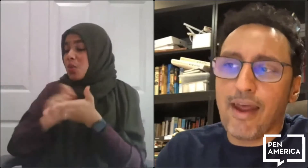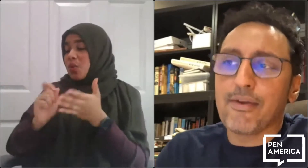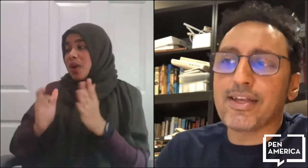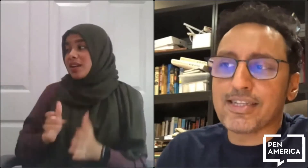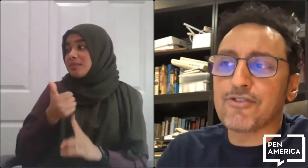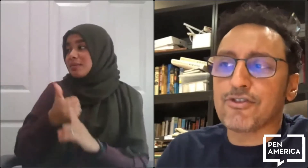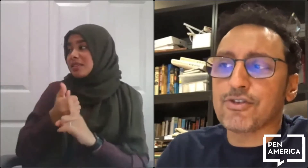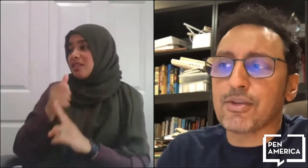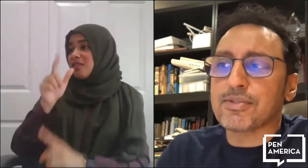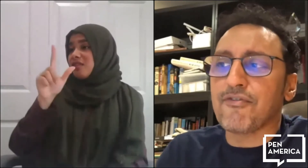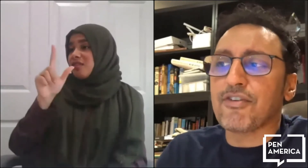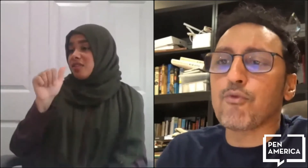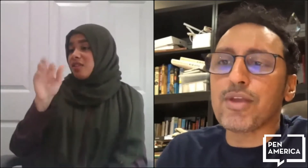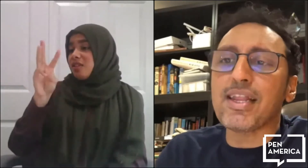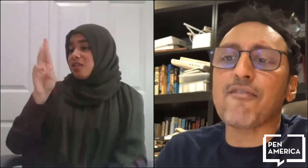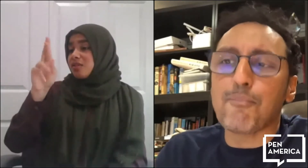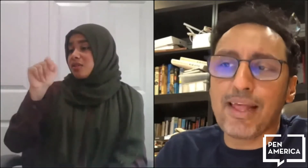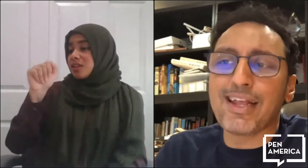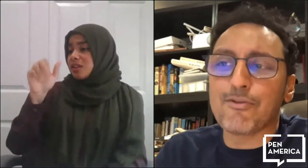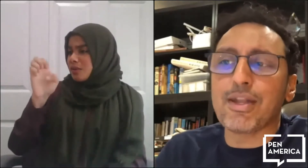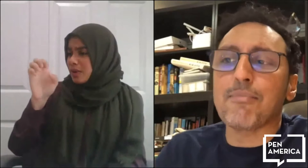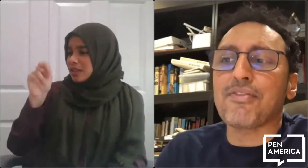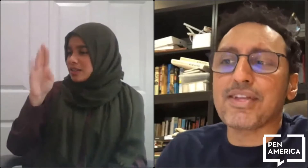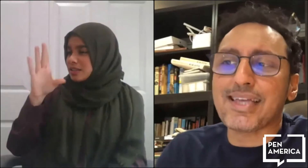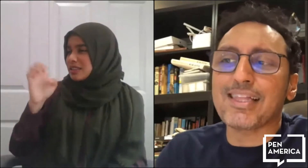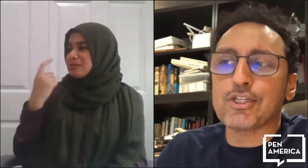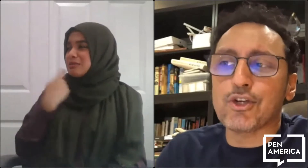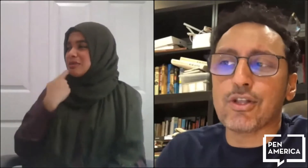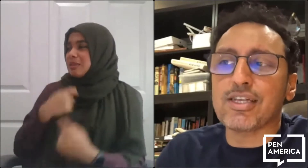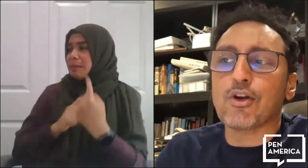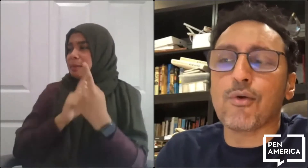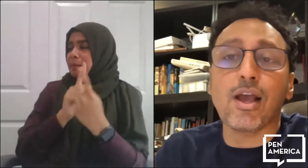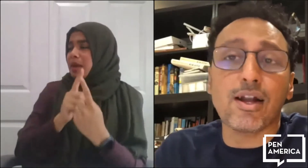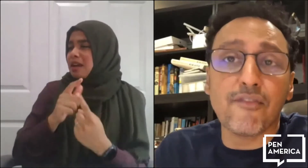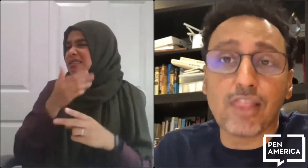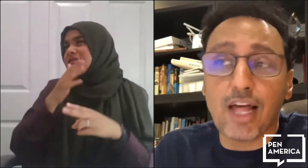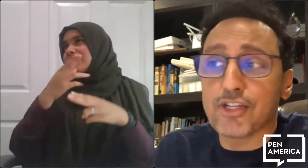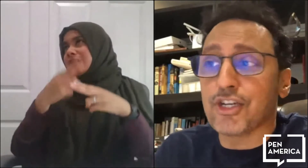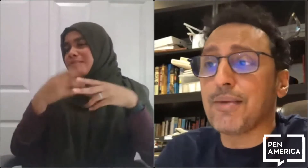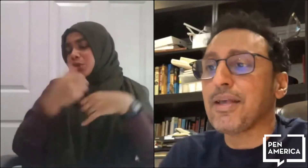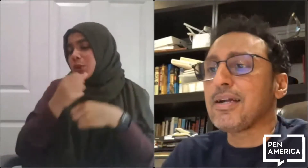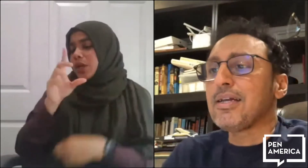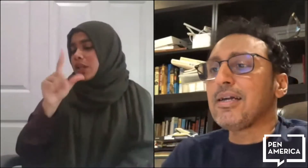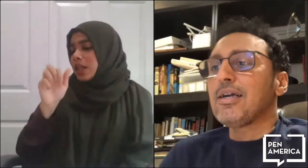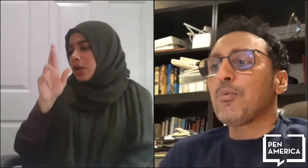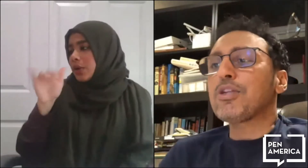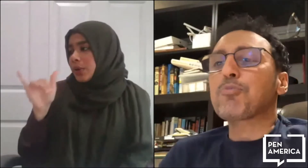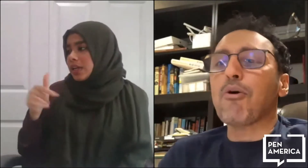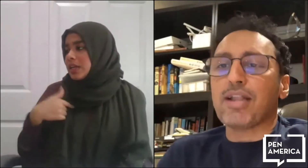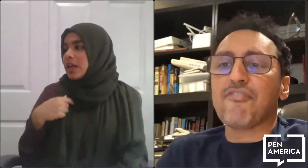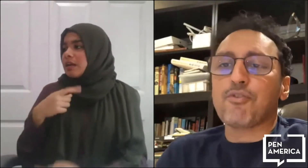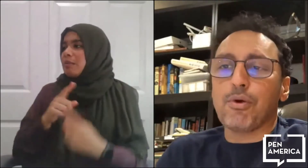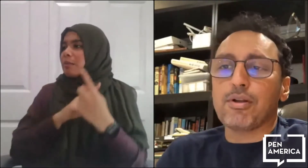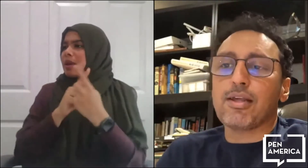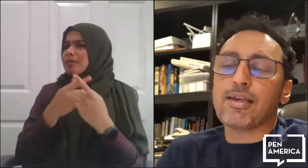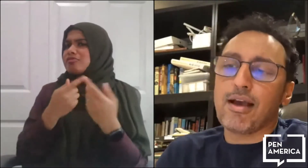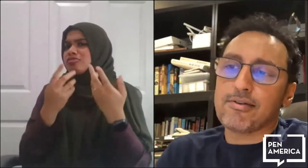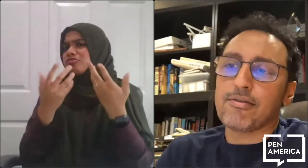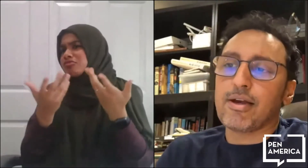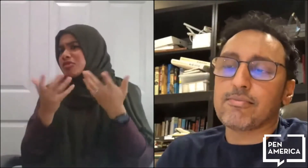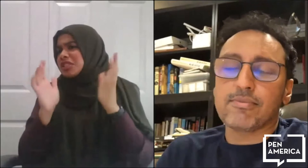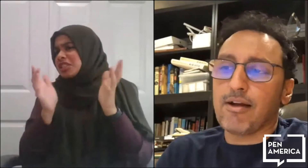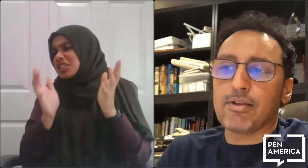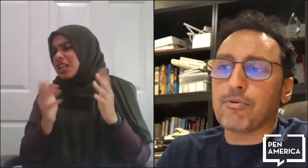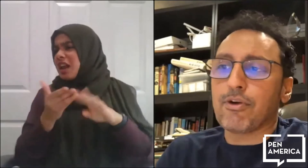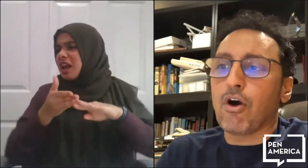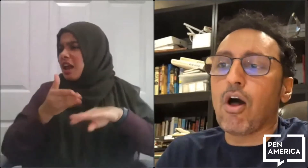Lawrence, or Larry, as he introduced himself, at a reading of a play he'd written about the Italian journalist Oriana Fallaci. We'd spoken afterward, an